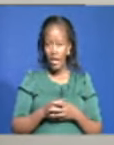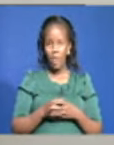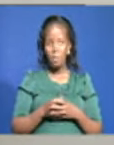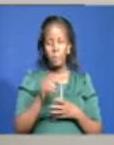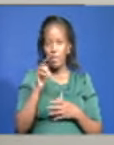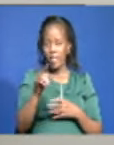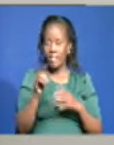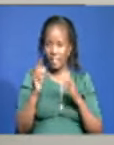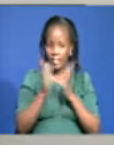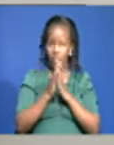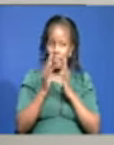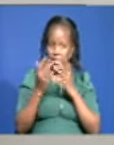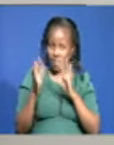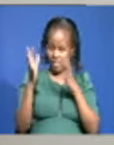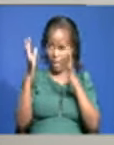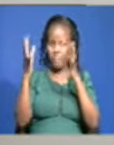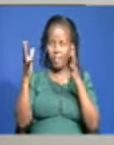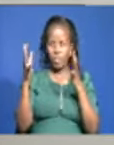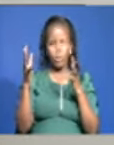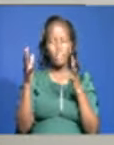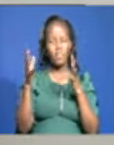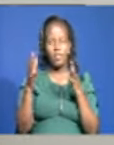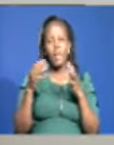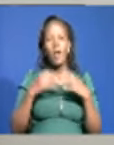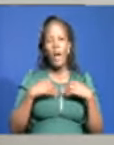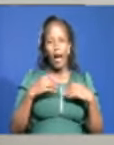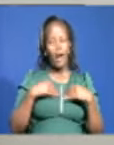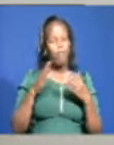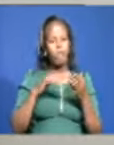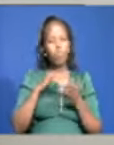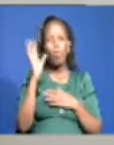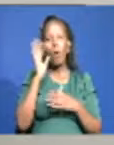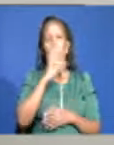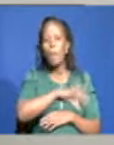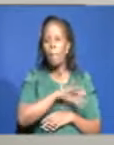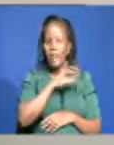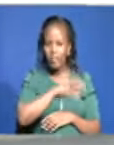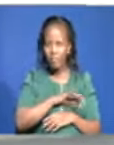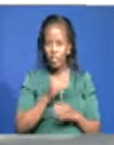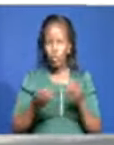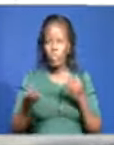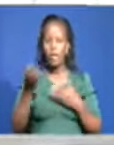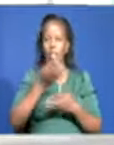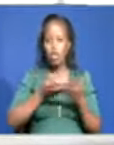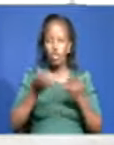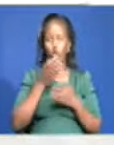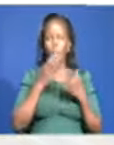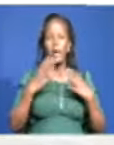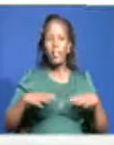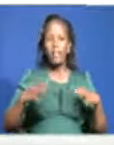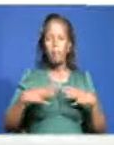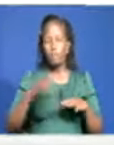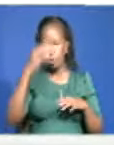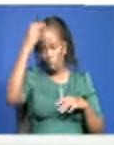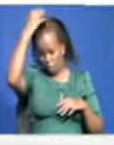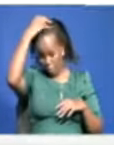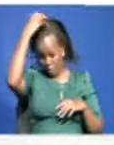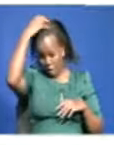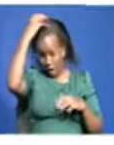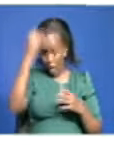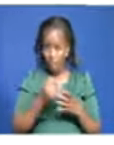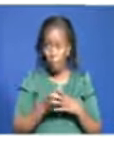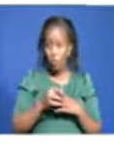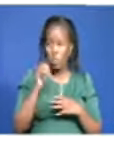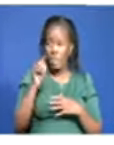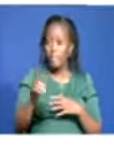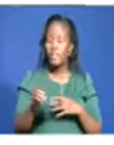sherehe huwa ni kitega uchumi kikubwa kwa watu wa Lamu. Hii ni sherehe adhimu kwa watu wa Lamu